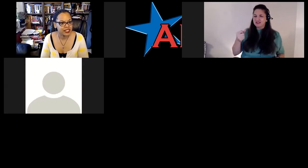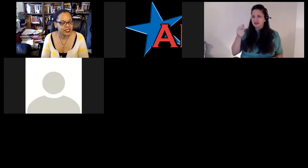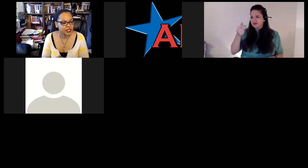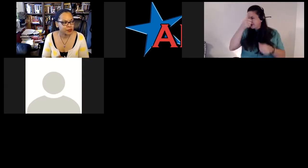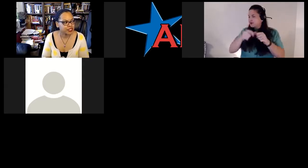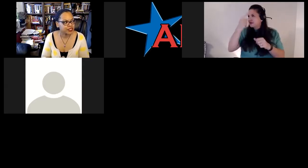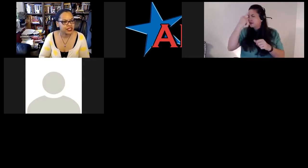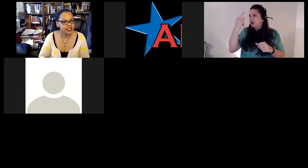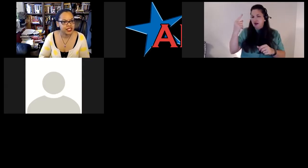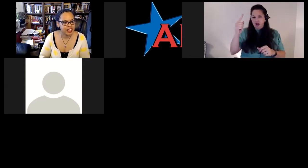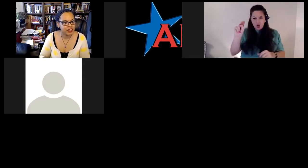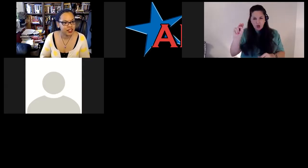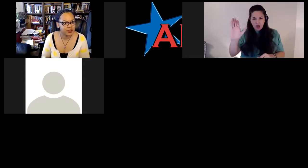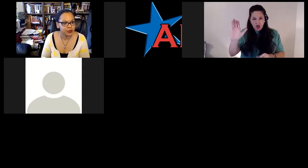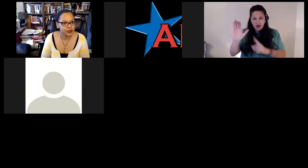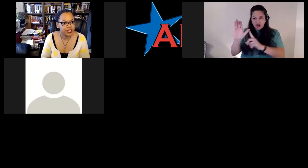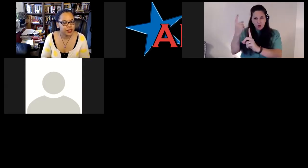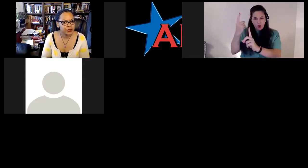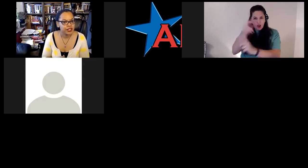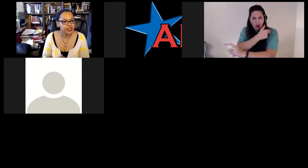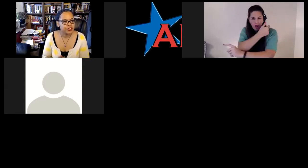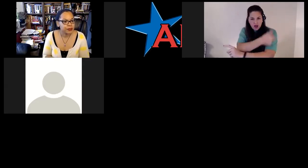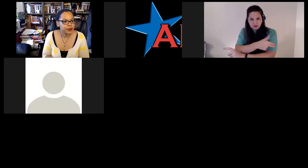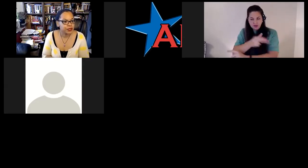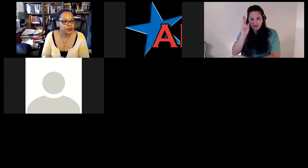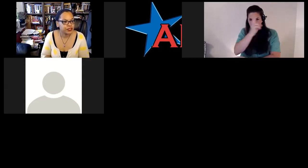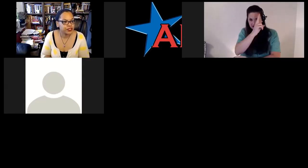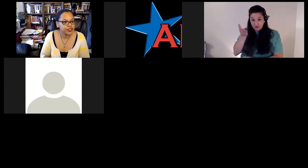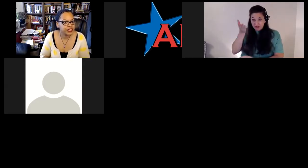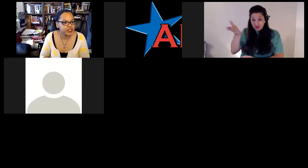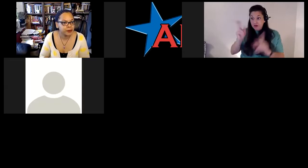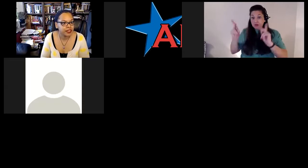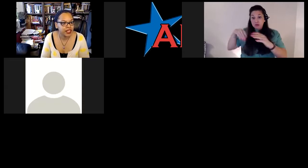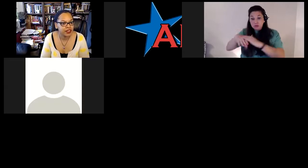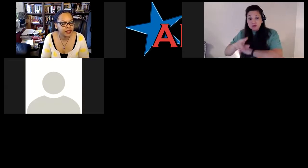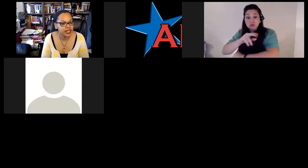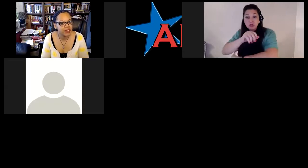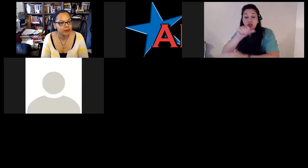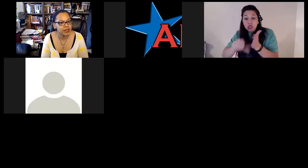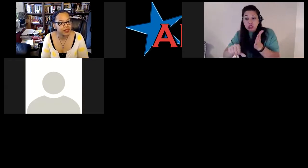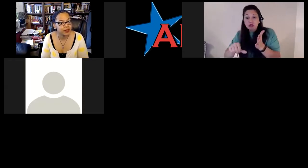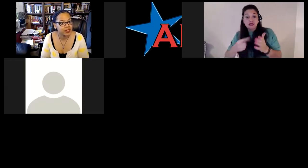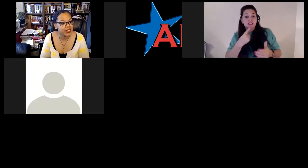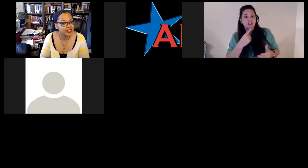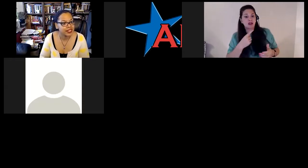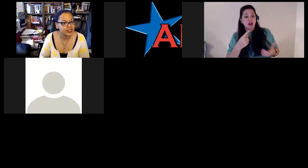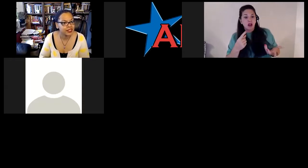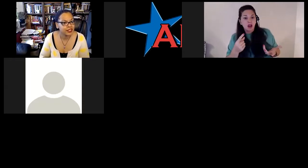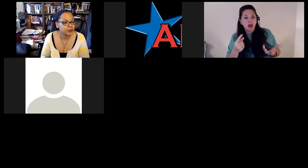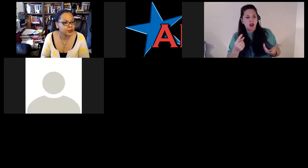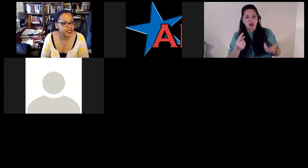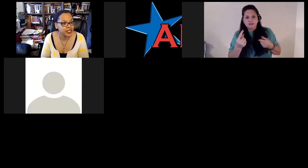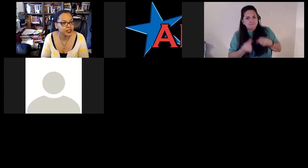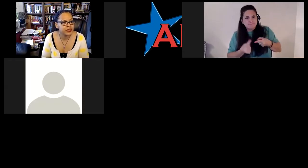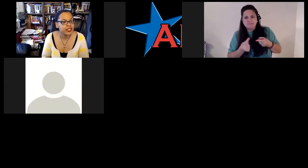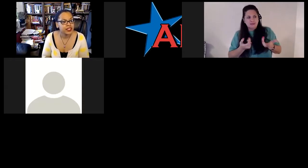Carolina in particular, I think, had a hospital where, people would go in for surgery and then they'd be like, how come I can't have a baby? And they'll realize that their tubes